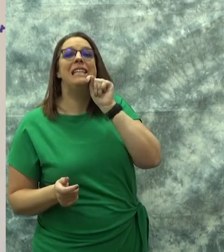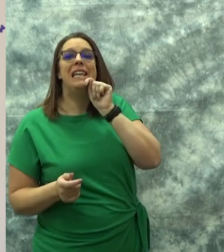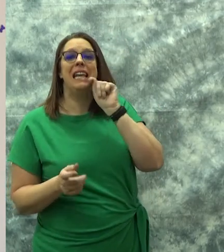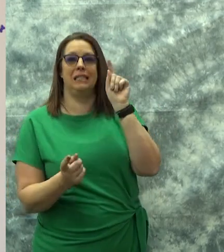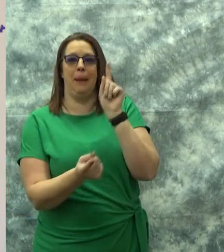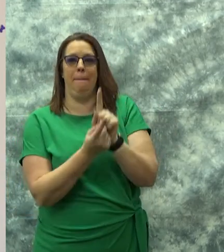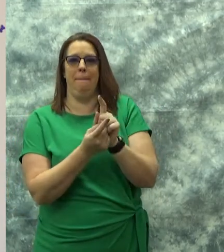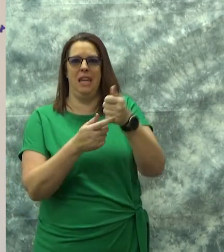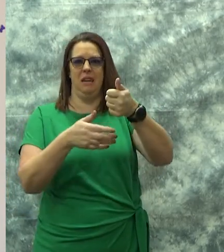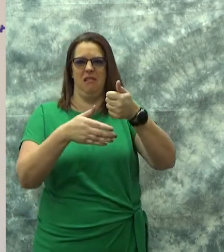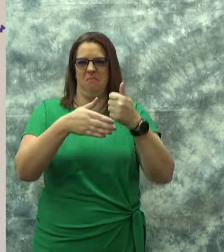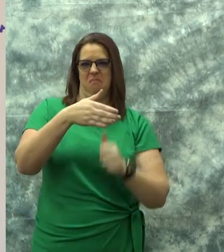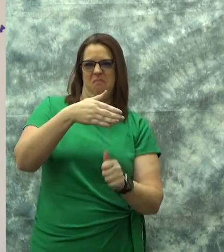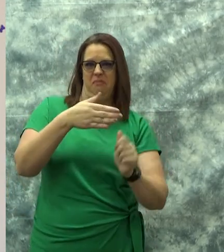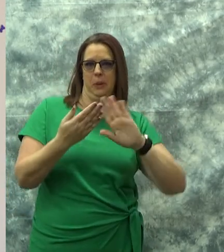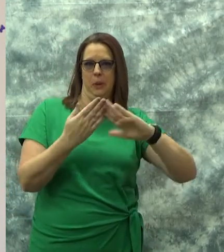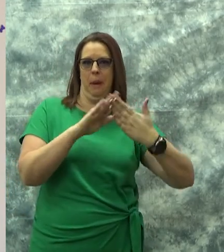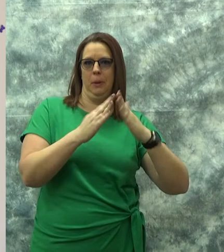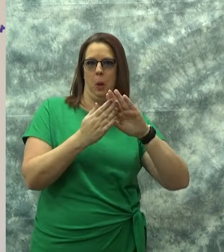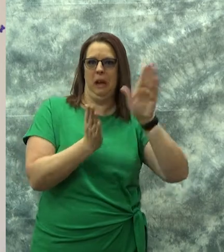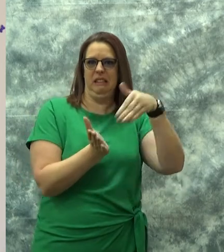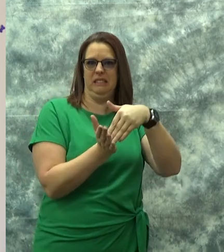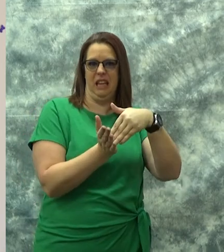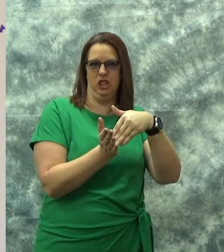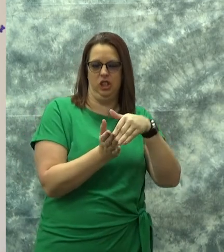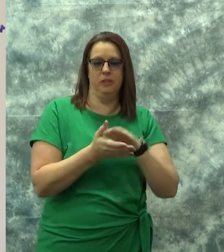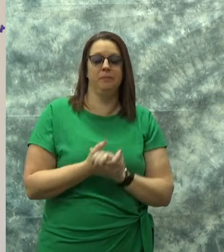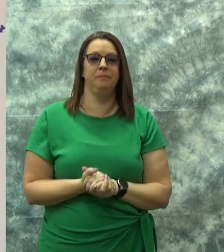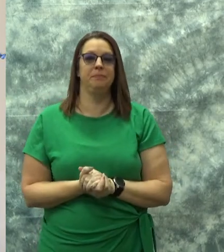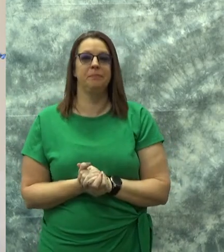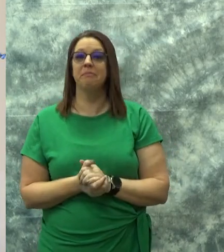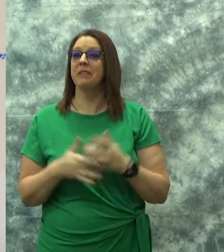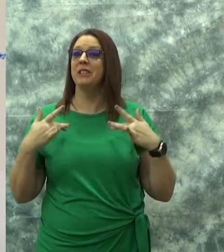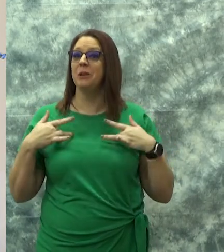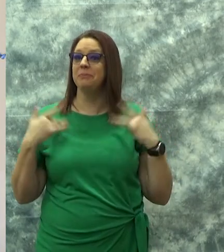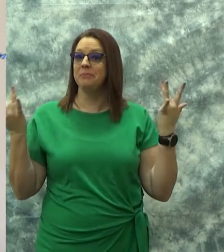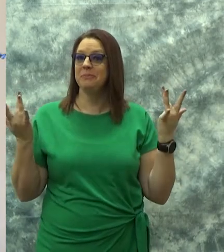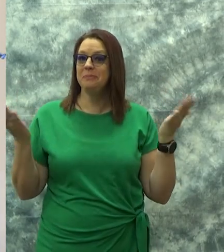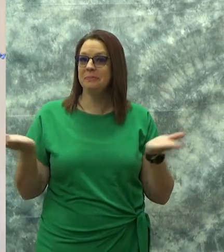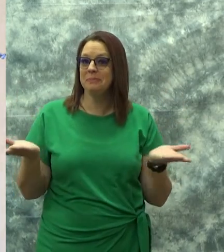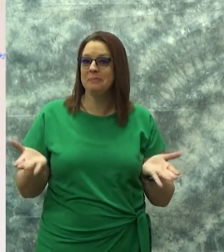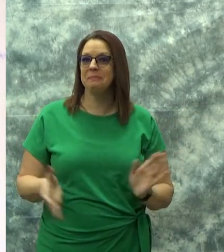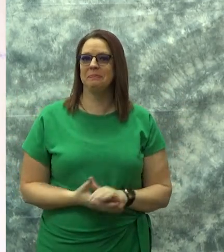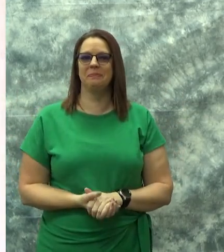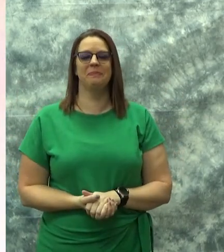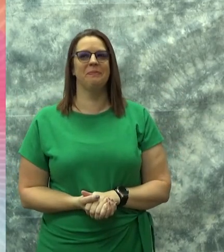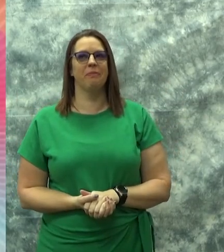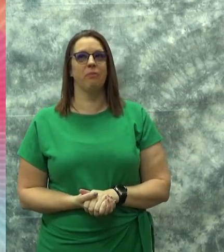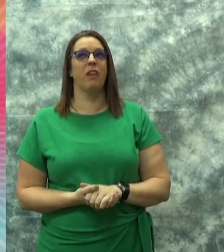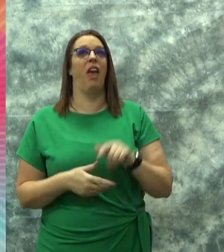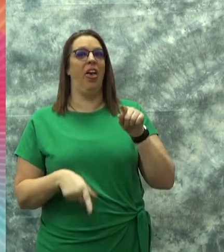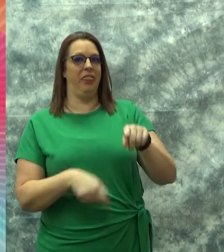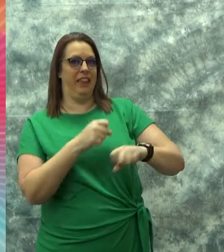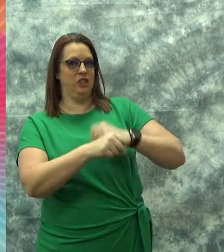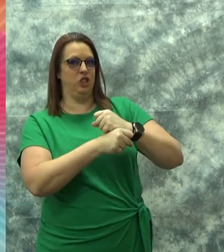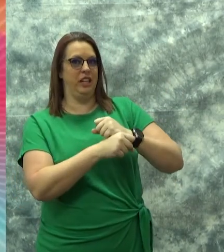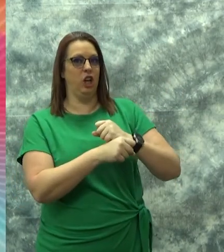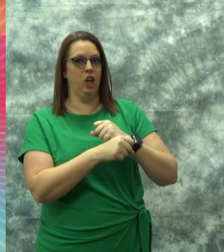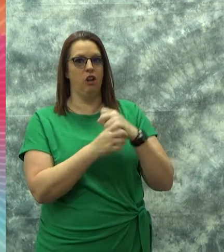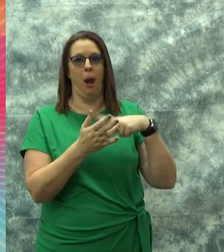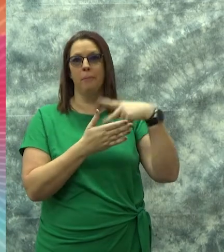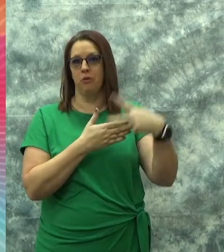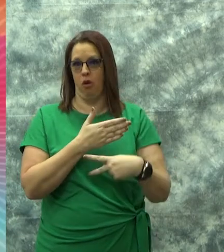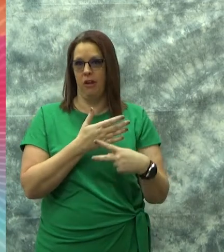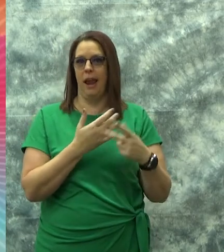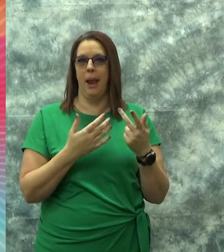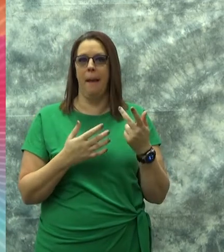teen underground. That's below the community center there during our 10 a.m. service. Here's what's coming up. This year, our programming at